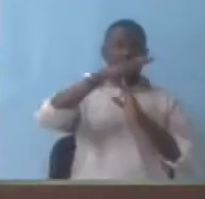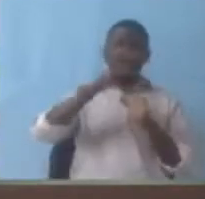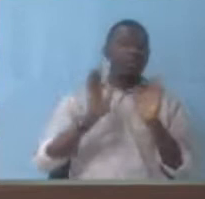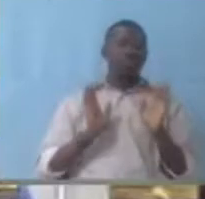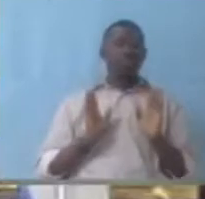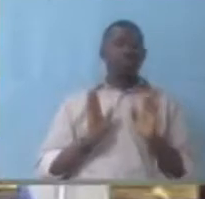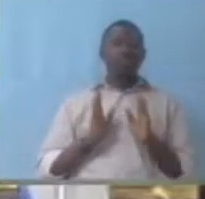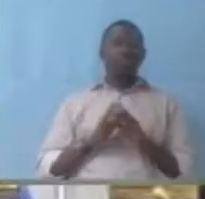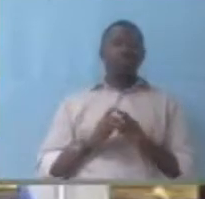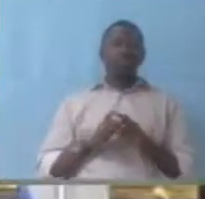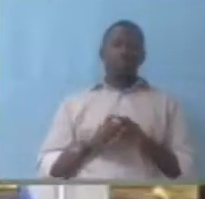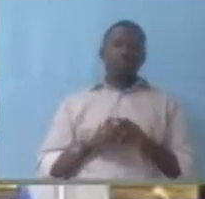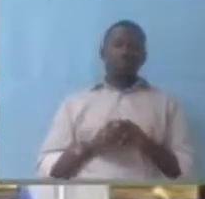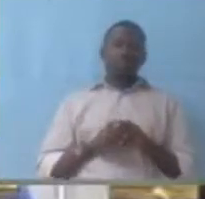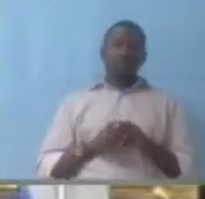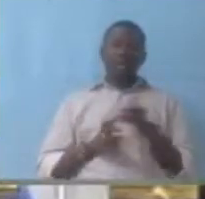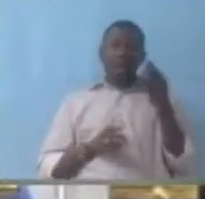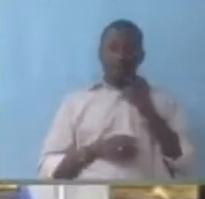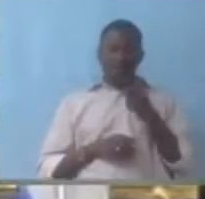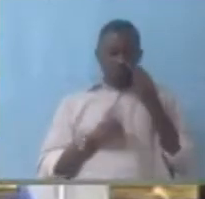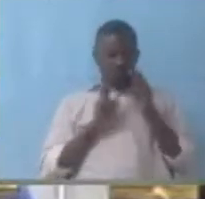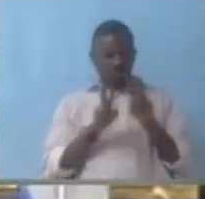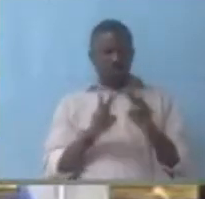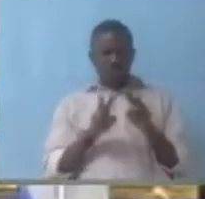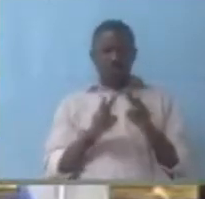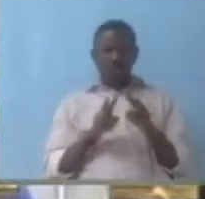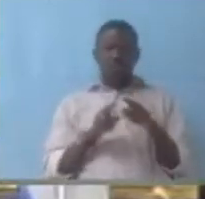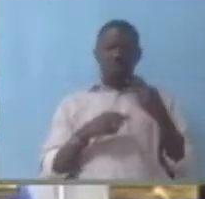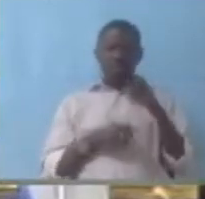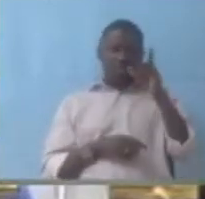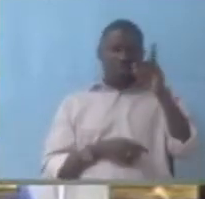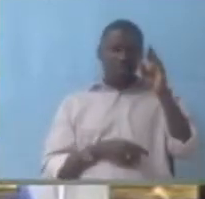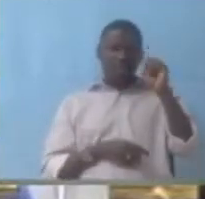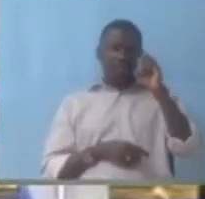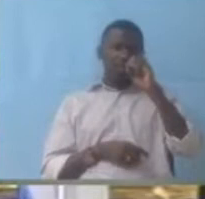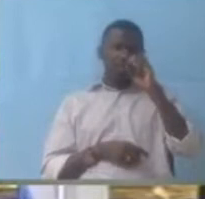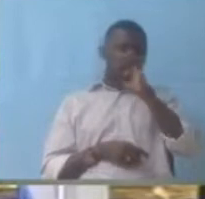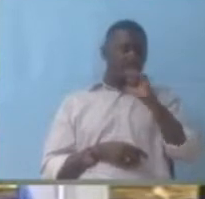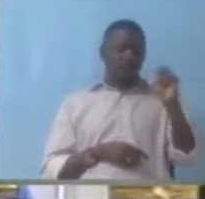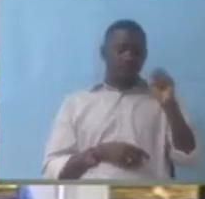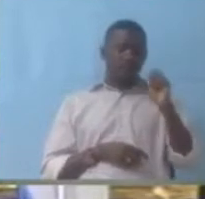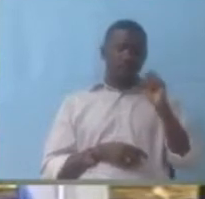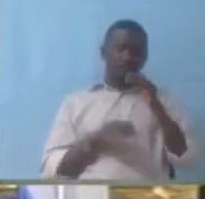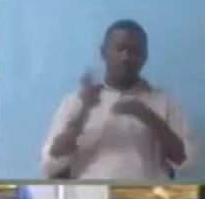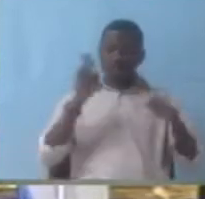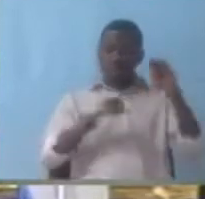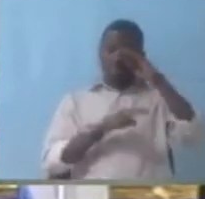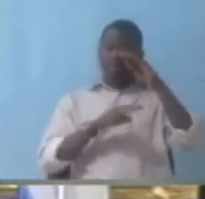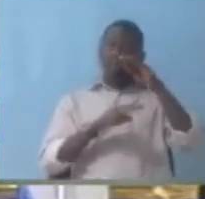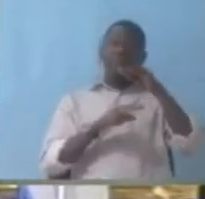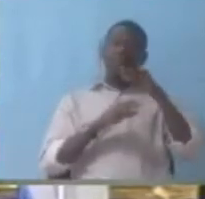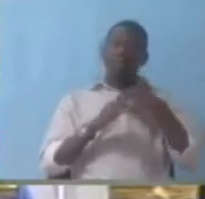Mrs. Bensuda, if you look at the provision of the decrees taking precedence over the Constitution,